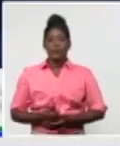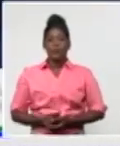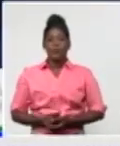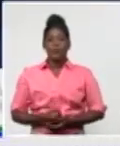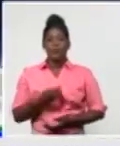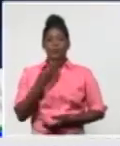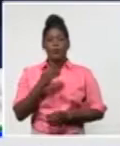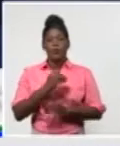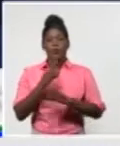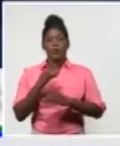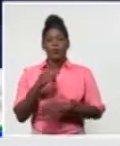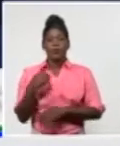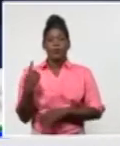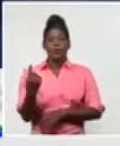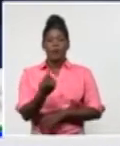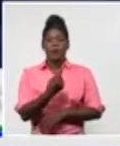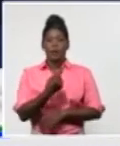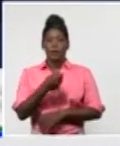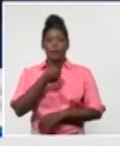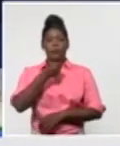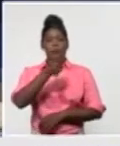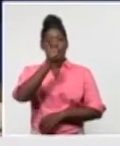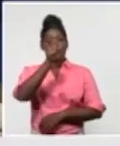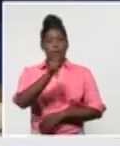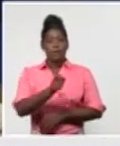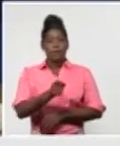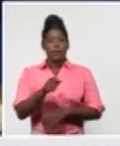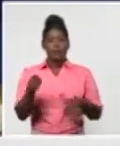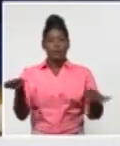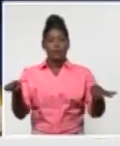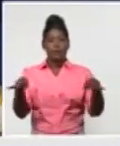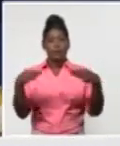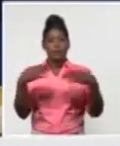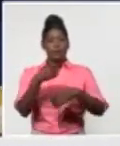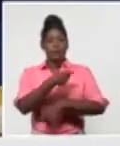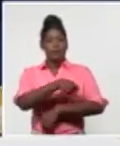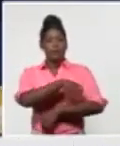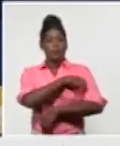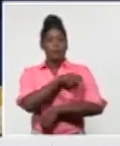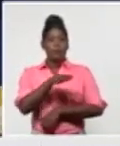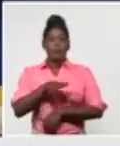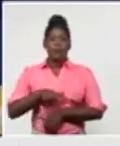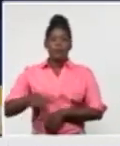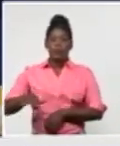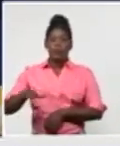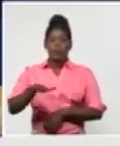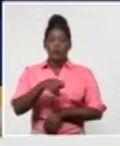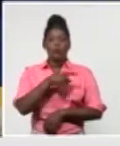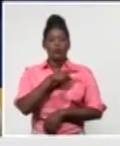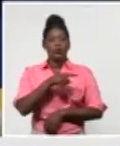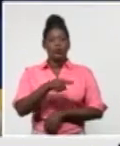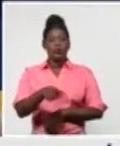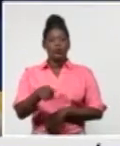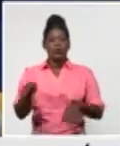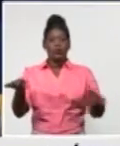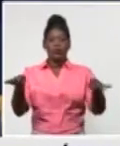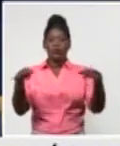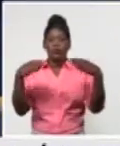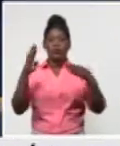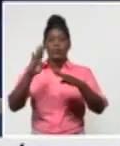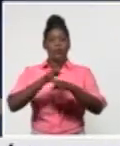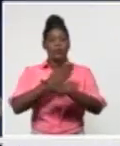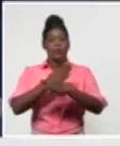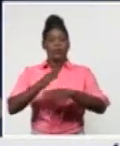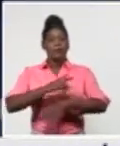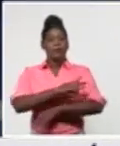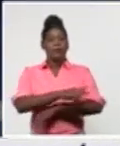Good morning to you, good morning to Lázaro who supports us from the studio, and good morning to all our audience tuned in.